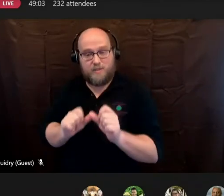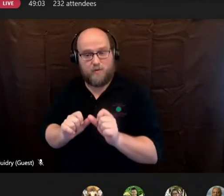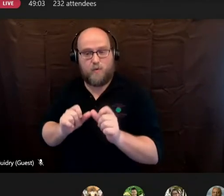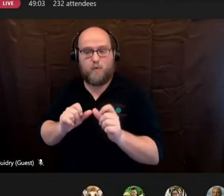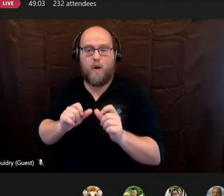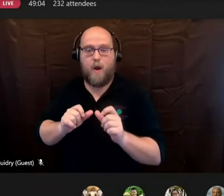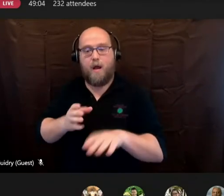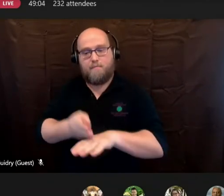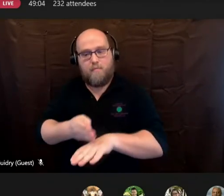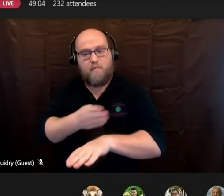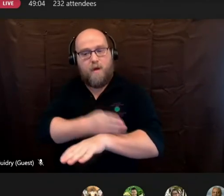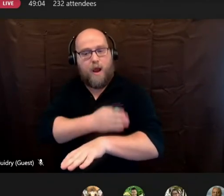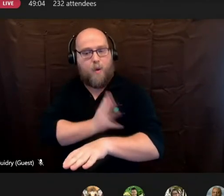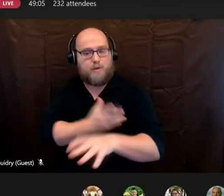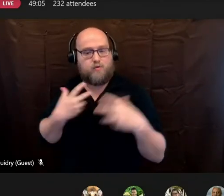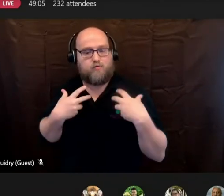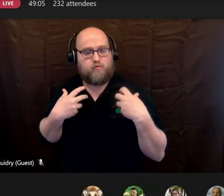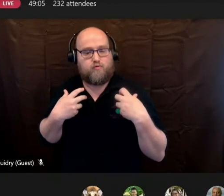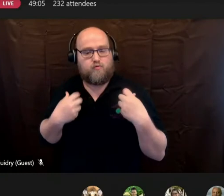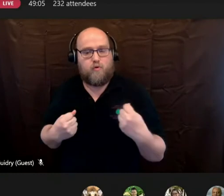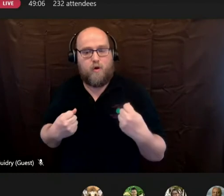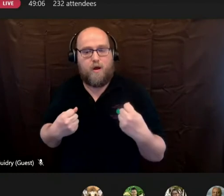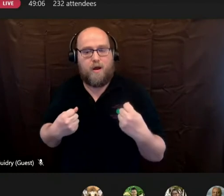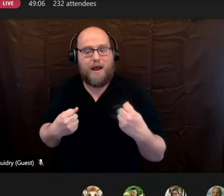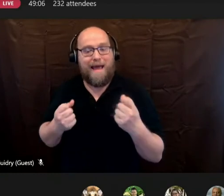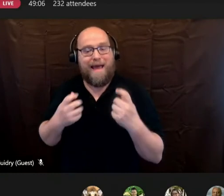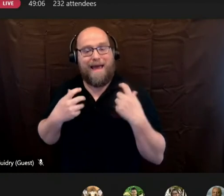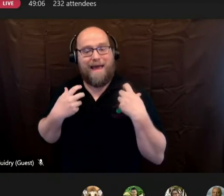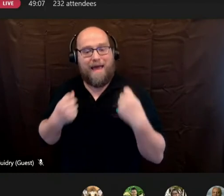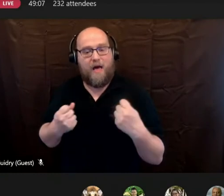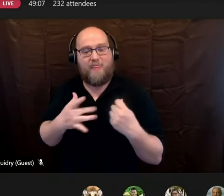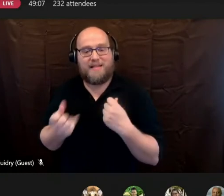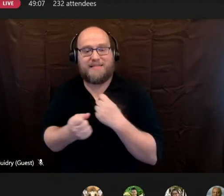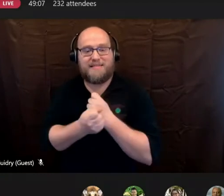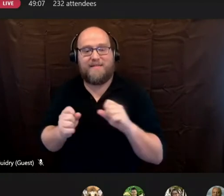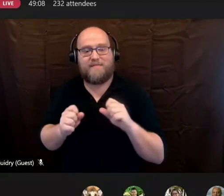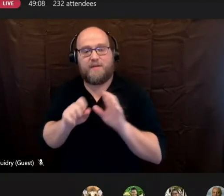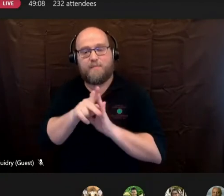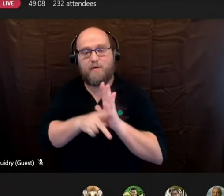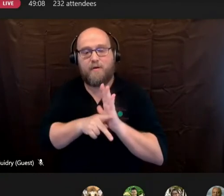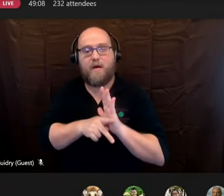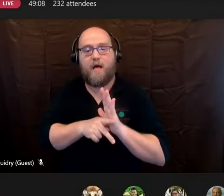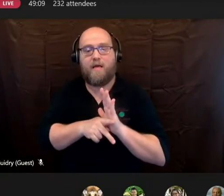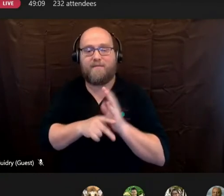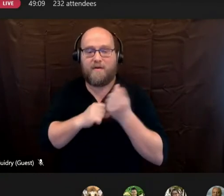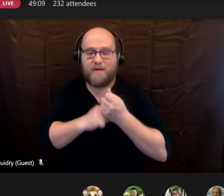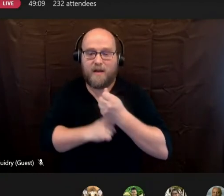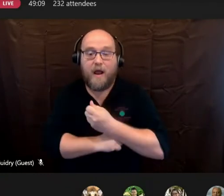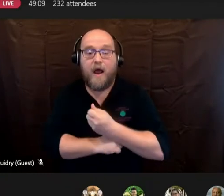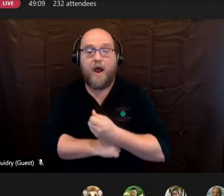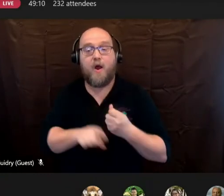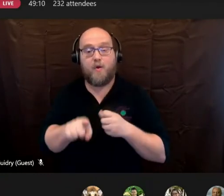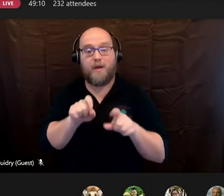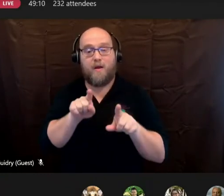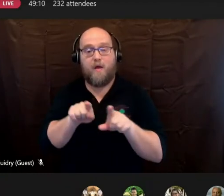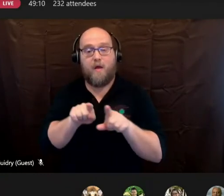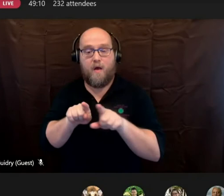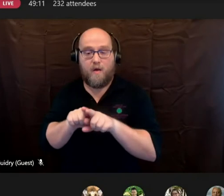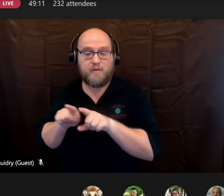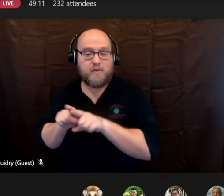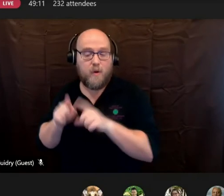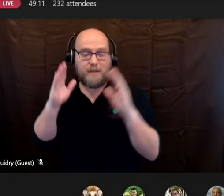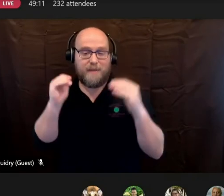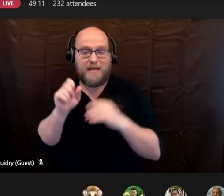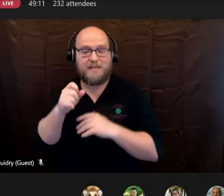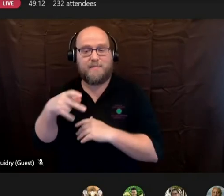seek opportunities to partner across organizations to support the health and the well-being of our school community. And